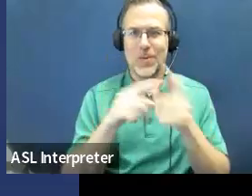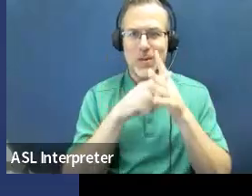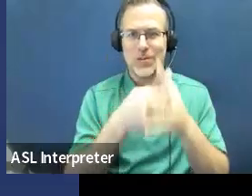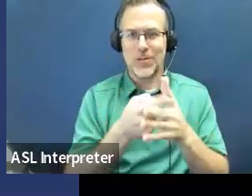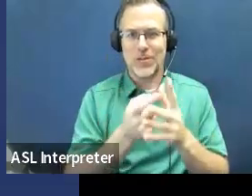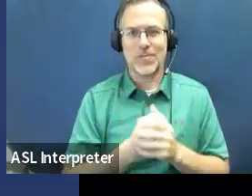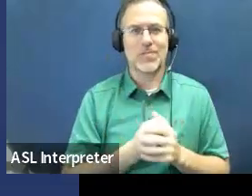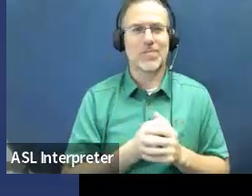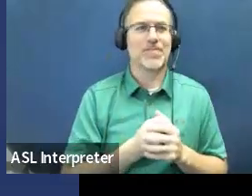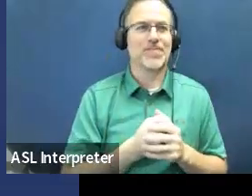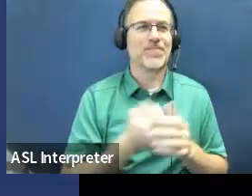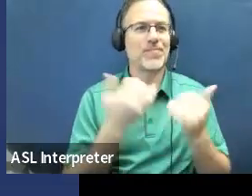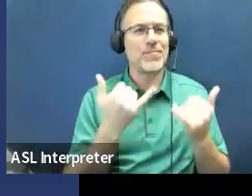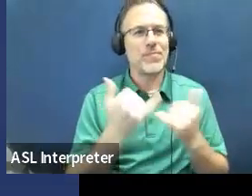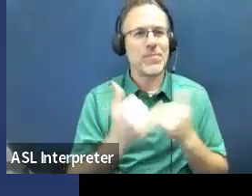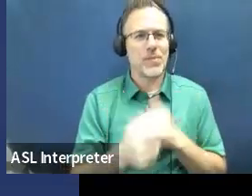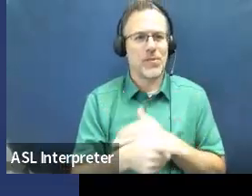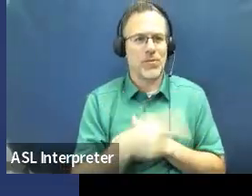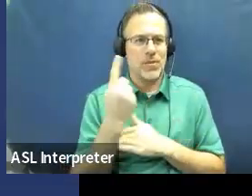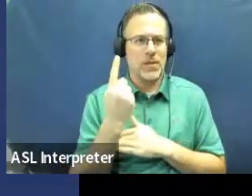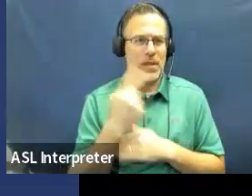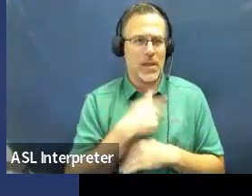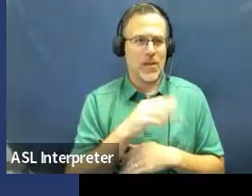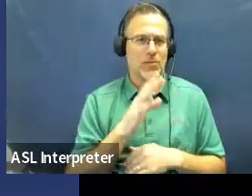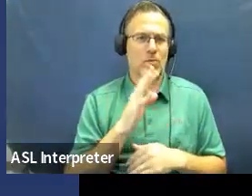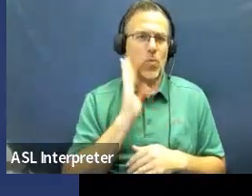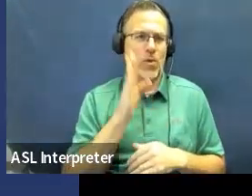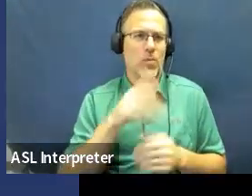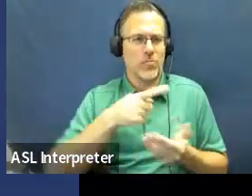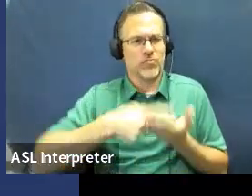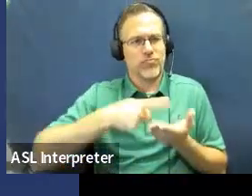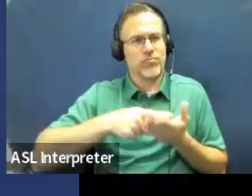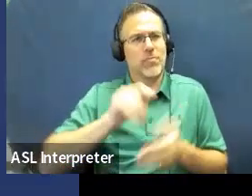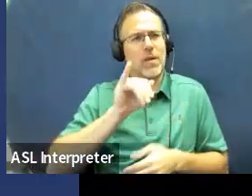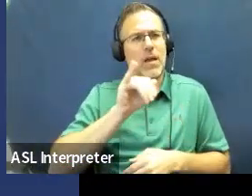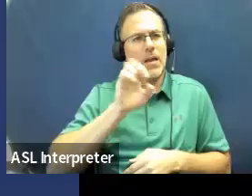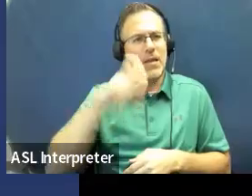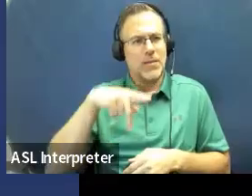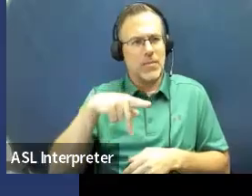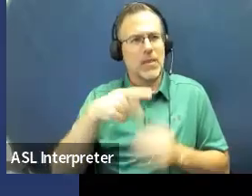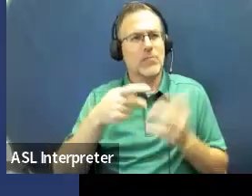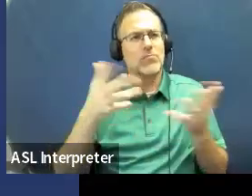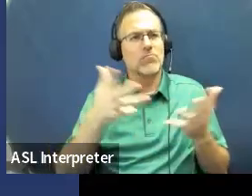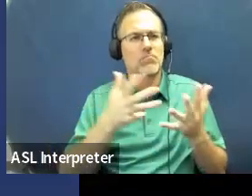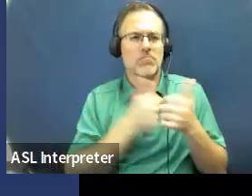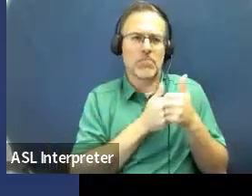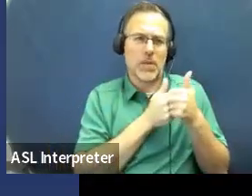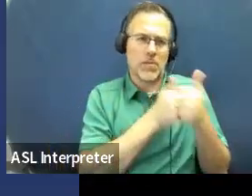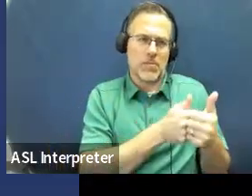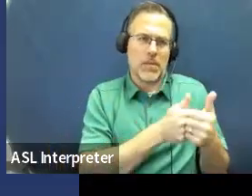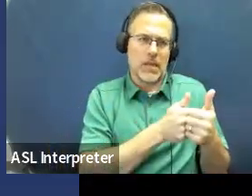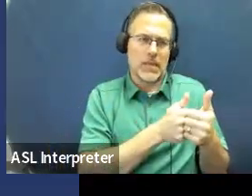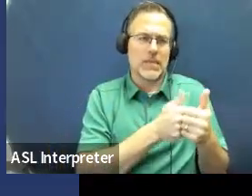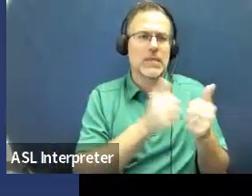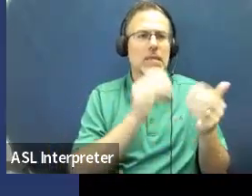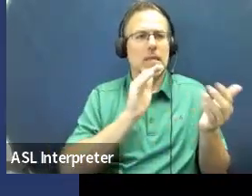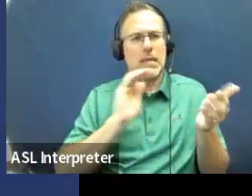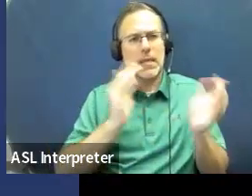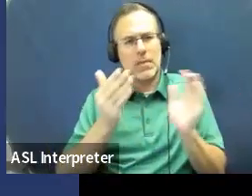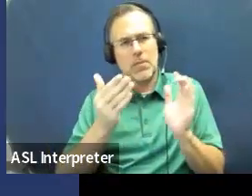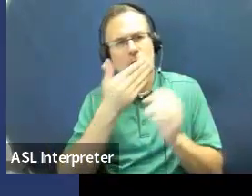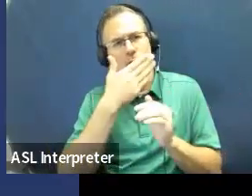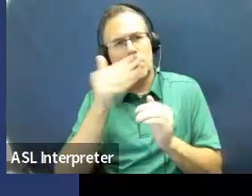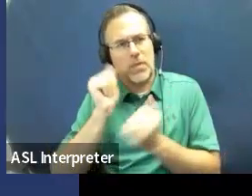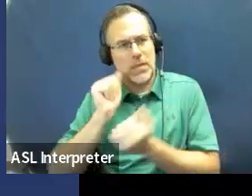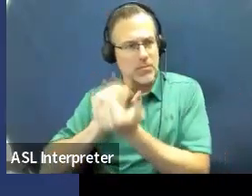So today we are talking about IEP compliance versus best practice. And this is a part one. We do this in two